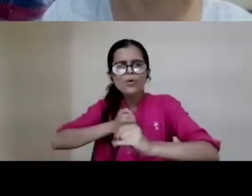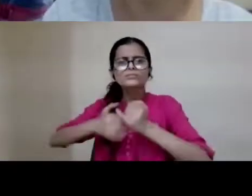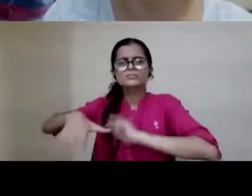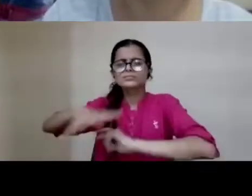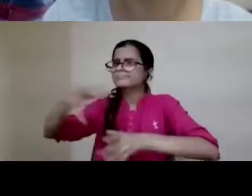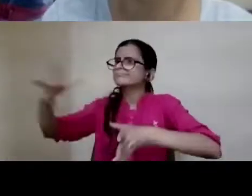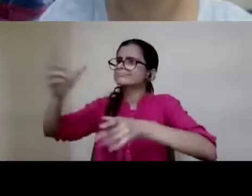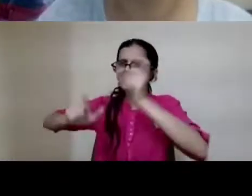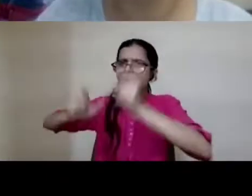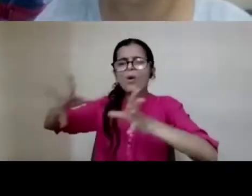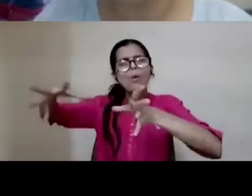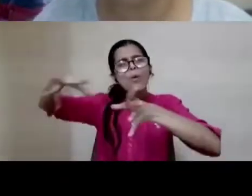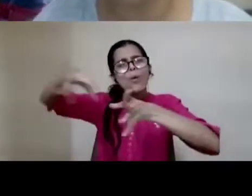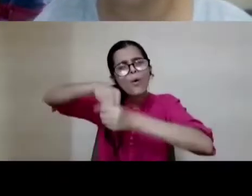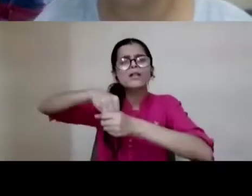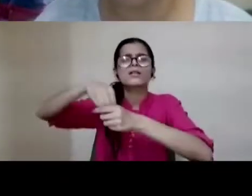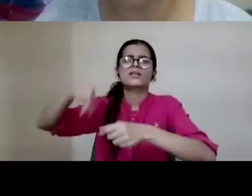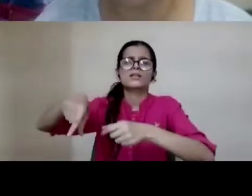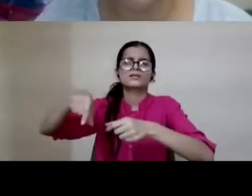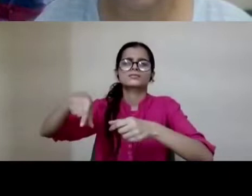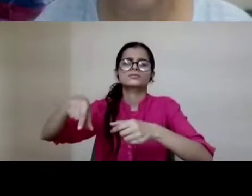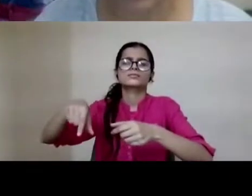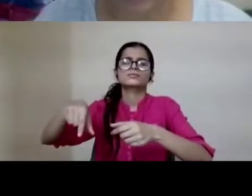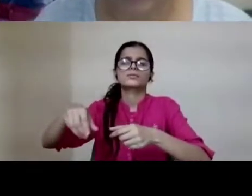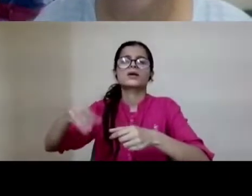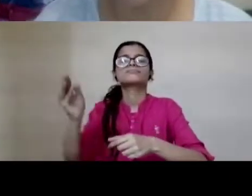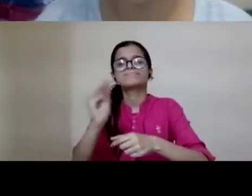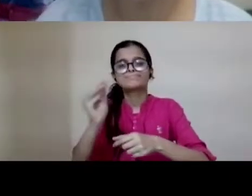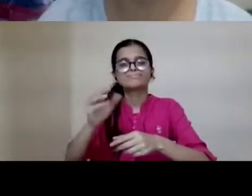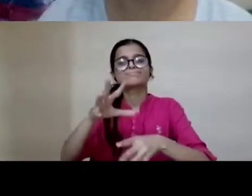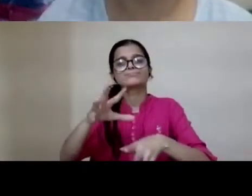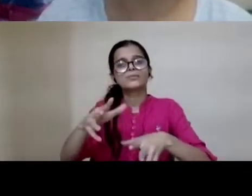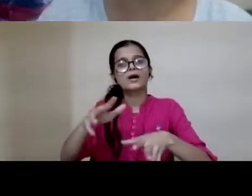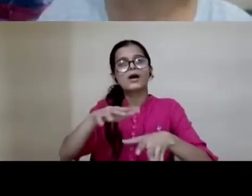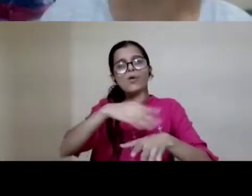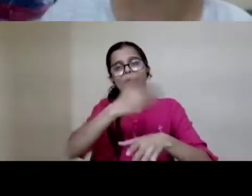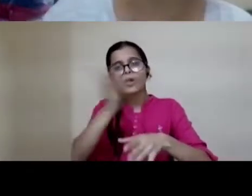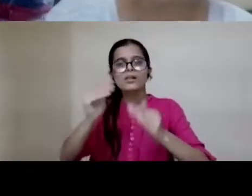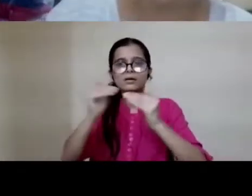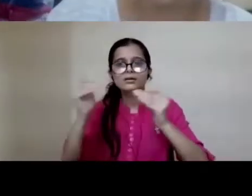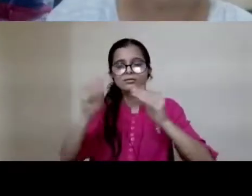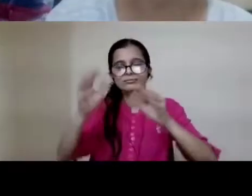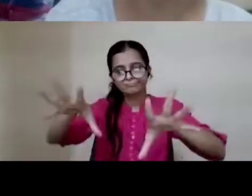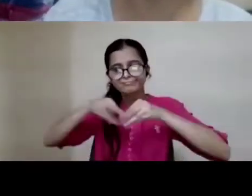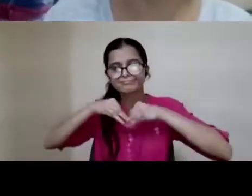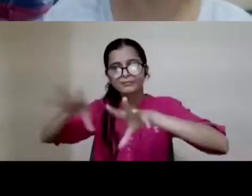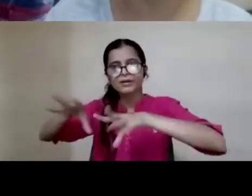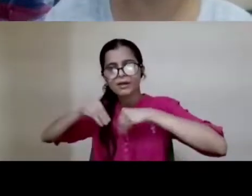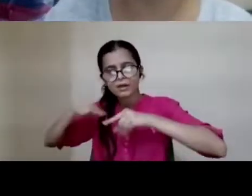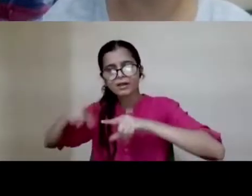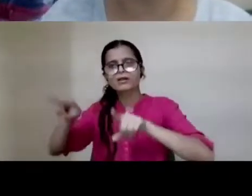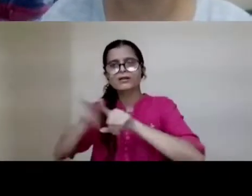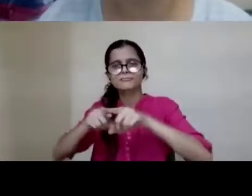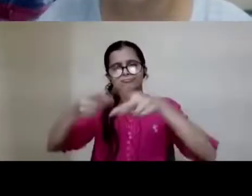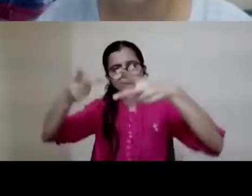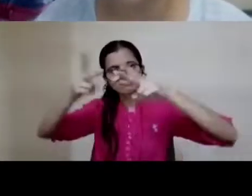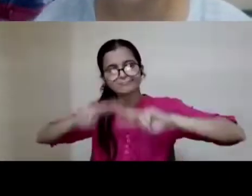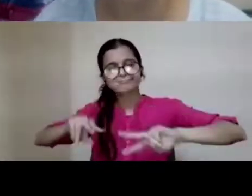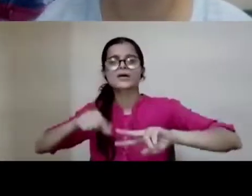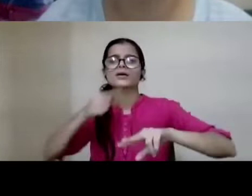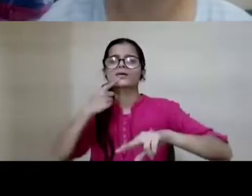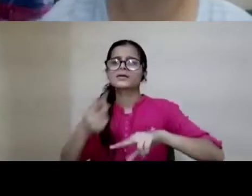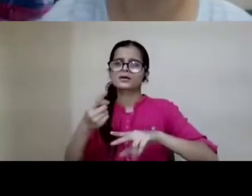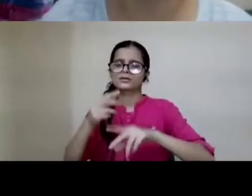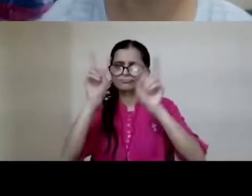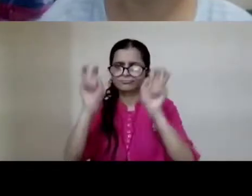at the way in which reasonable accommodation principles have been formulated, as well as in how they have been interpreted by courts, as well